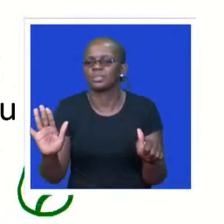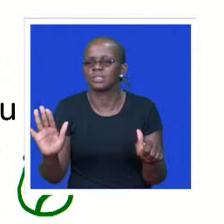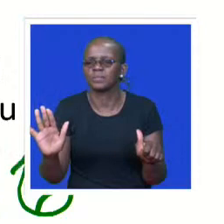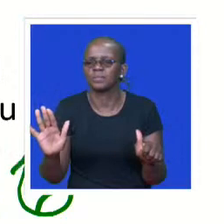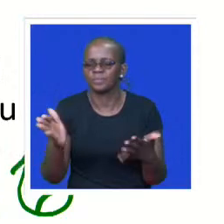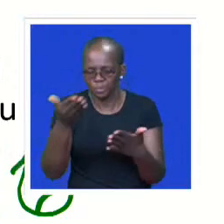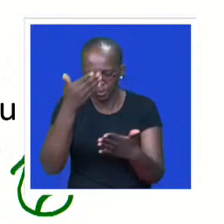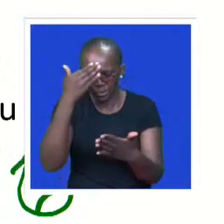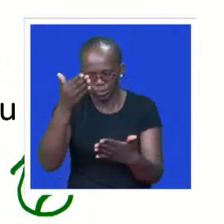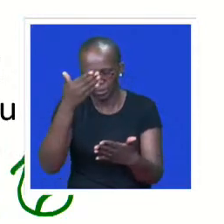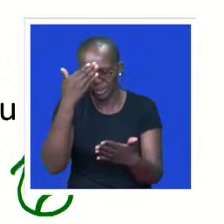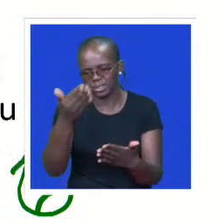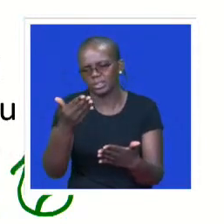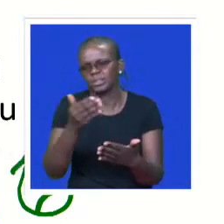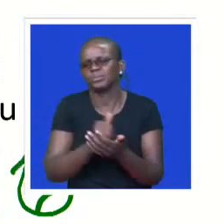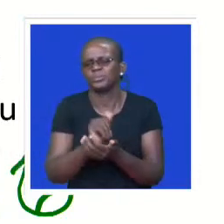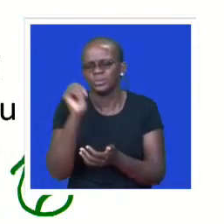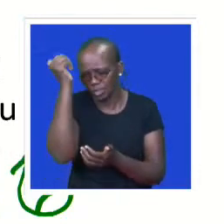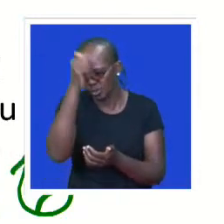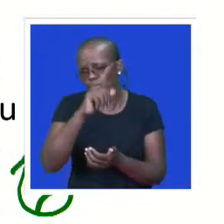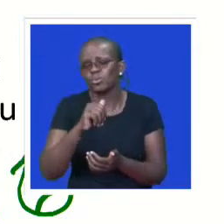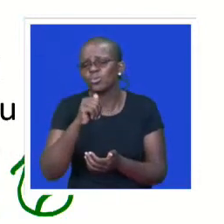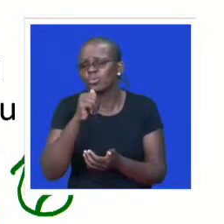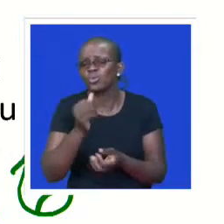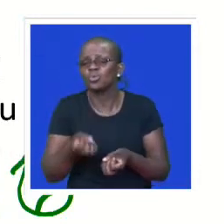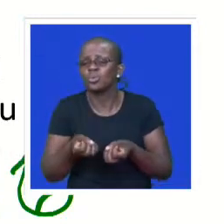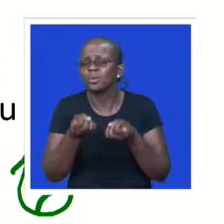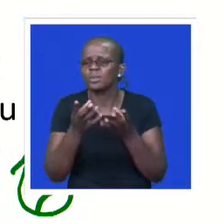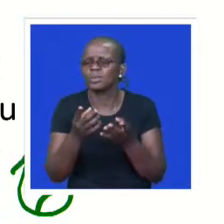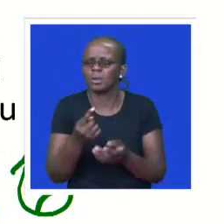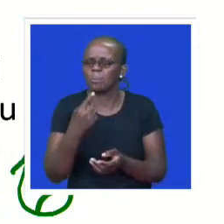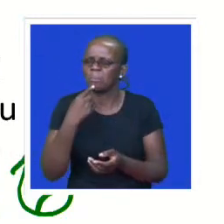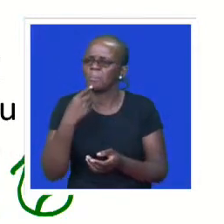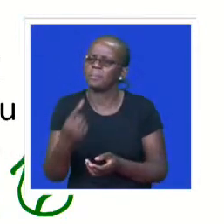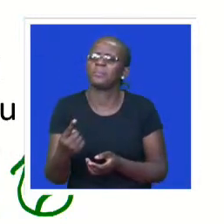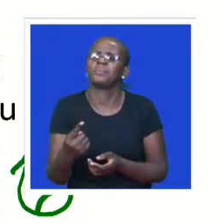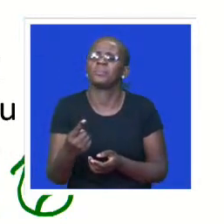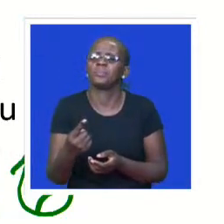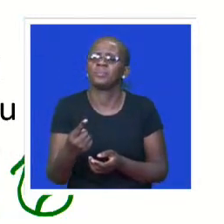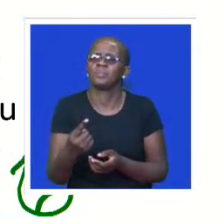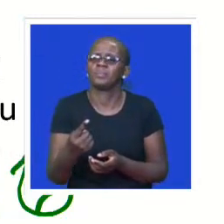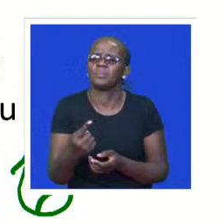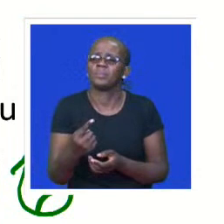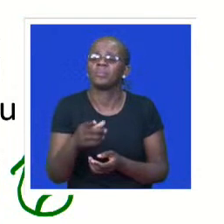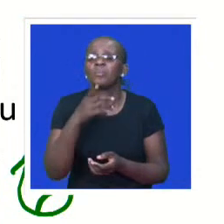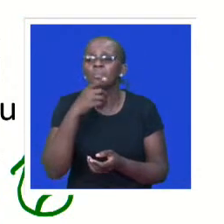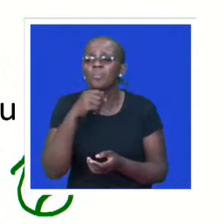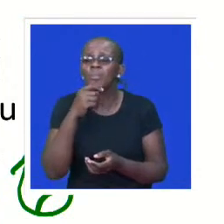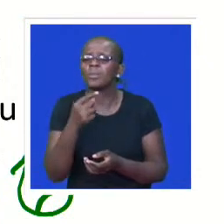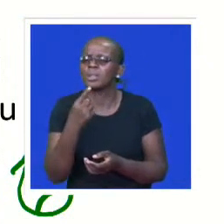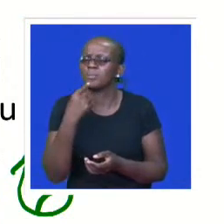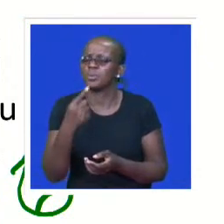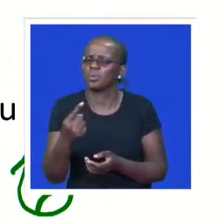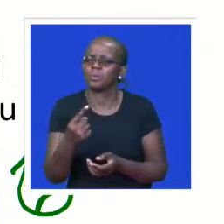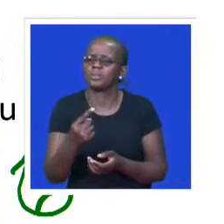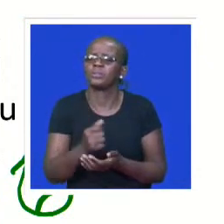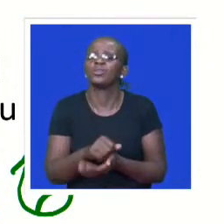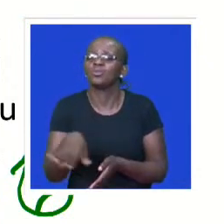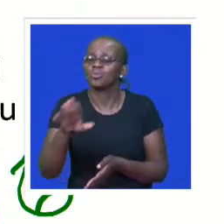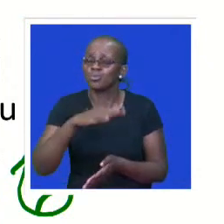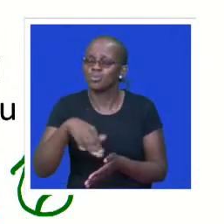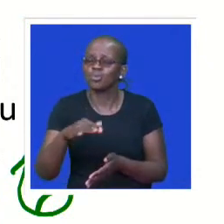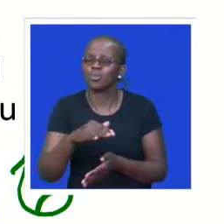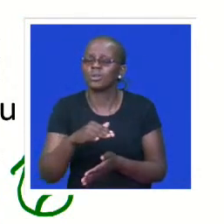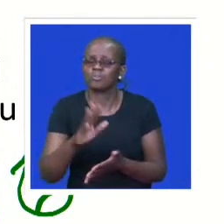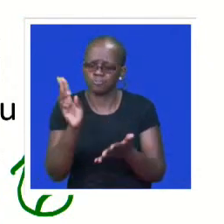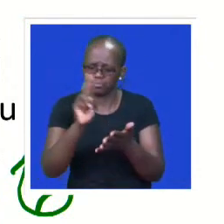God gave them a command. In fact, he gave Adam a command. What was that command? Let us read it in our Bibles